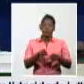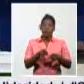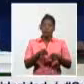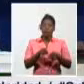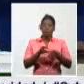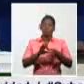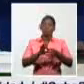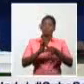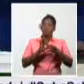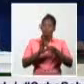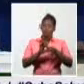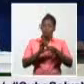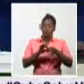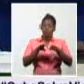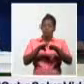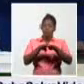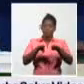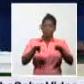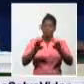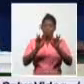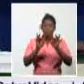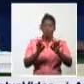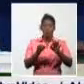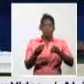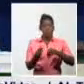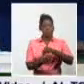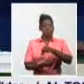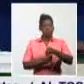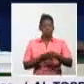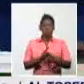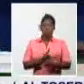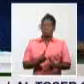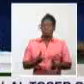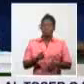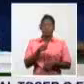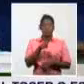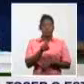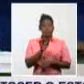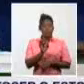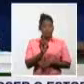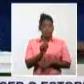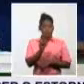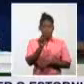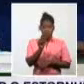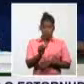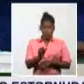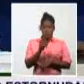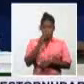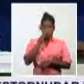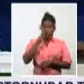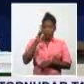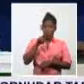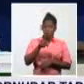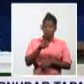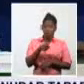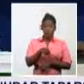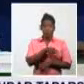with a history of several related diseases who had been admitted since last April 17,